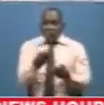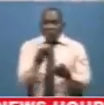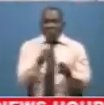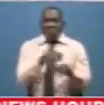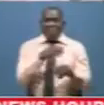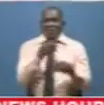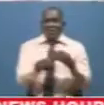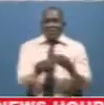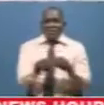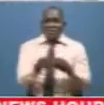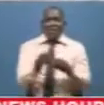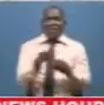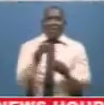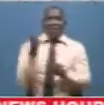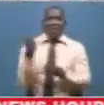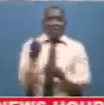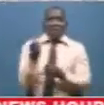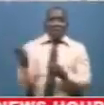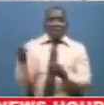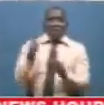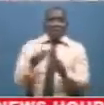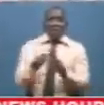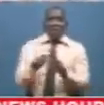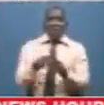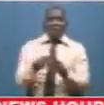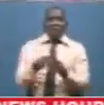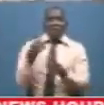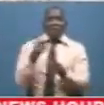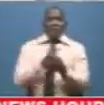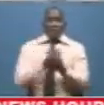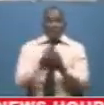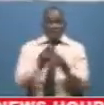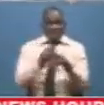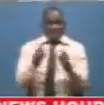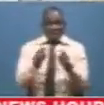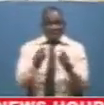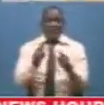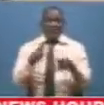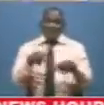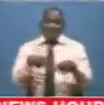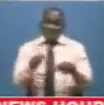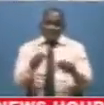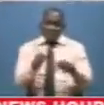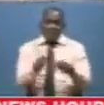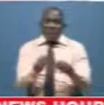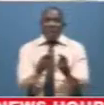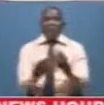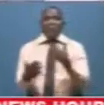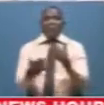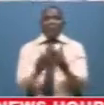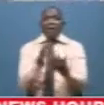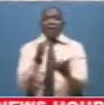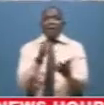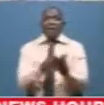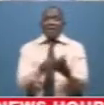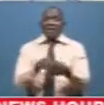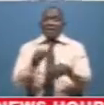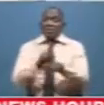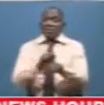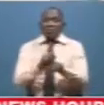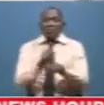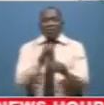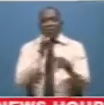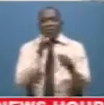on Saturday, June 19, 2021, but all efforts to return to their place of business have not